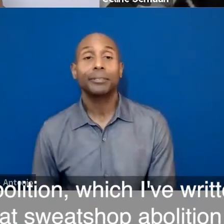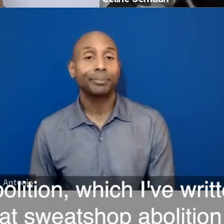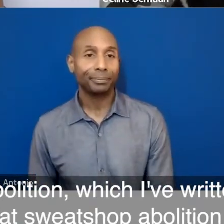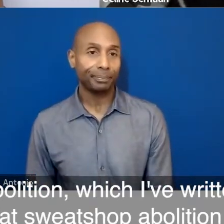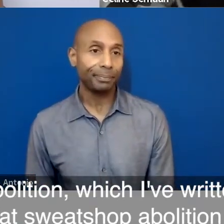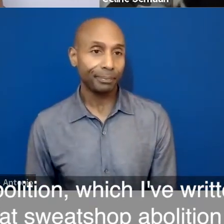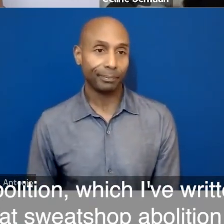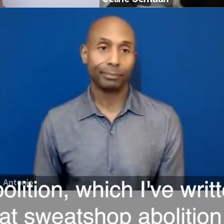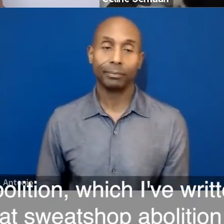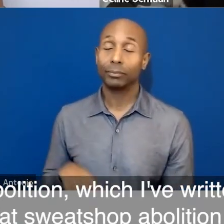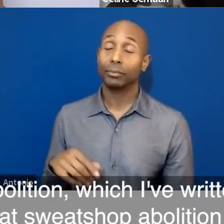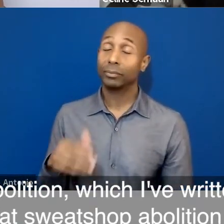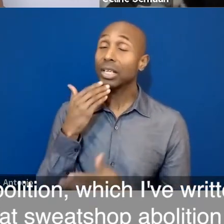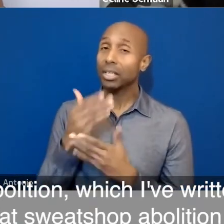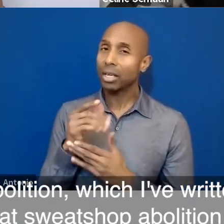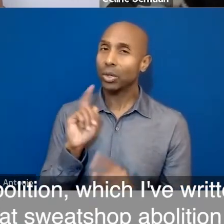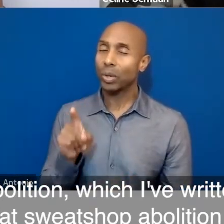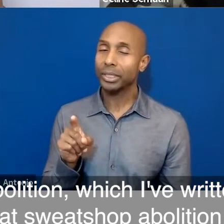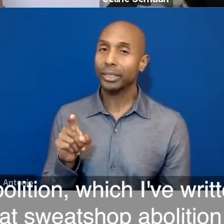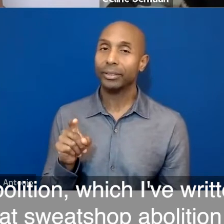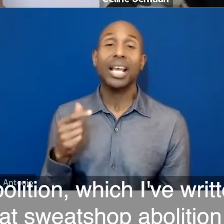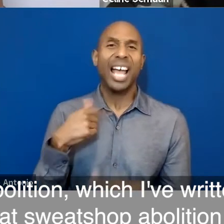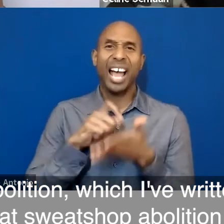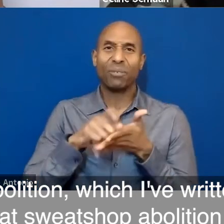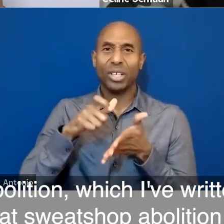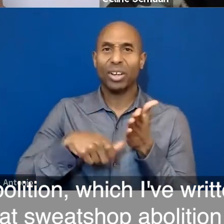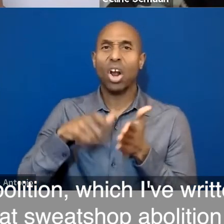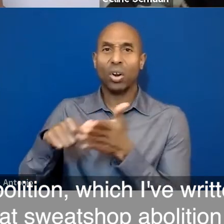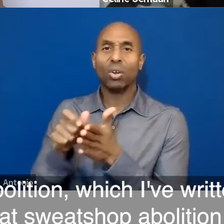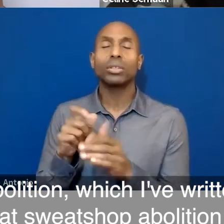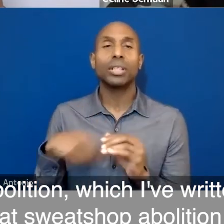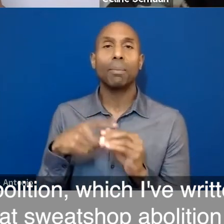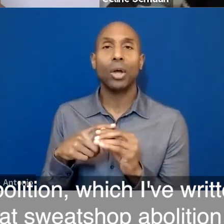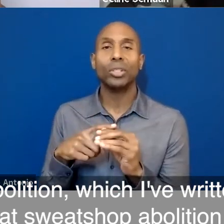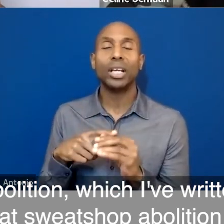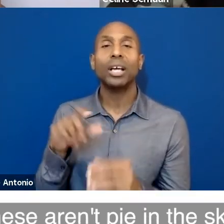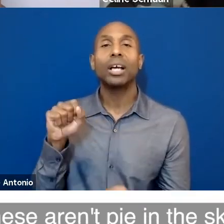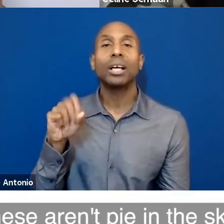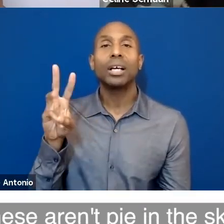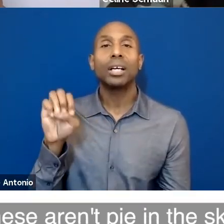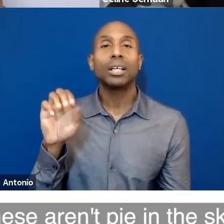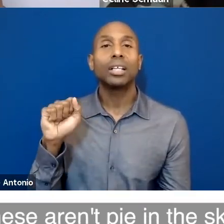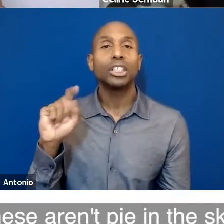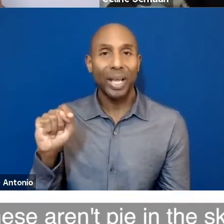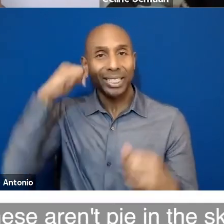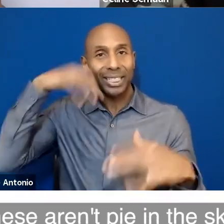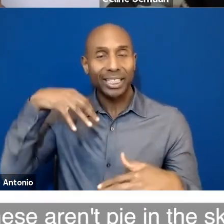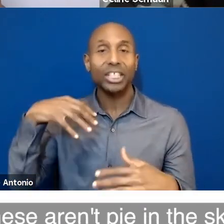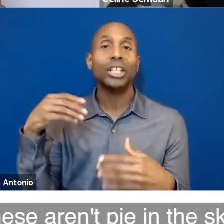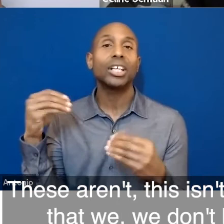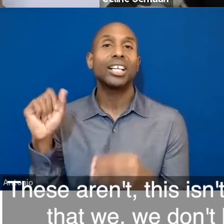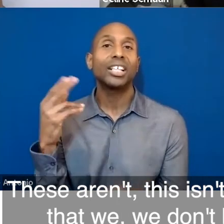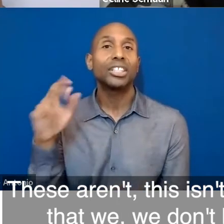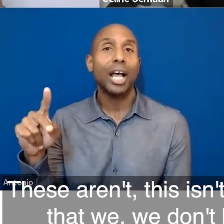sweatshop abolition, which I've written about also, that sweatshop abolition is happening. These aren't pie in the sky